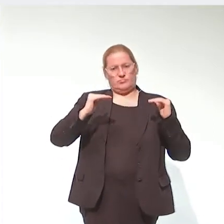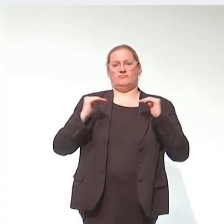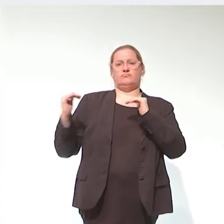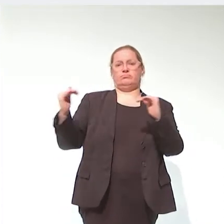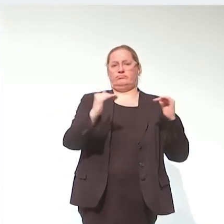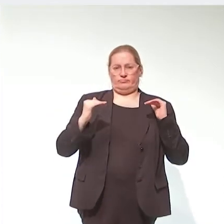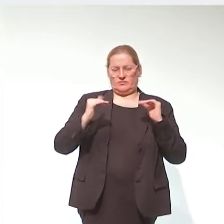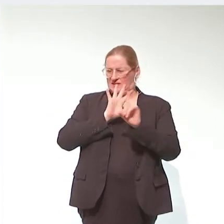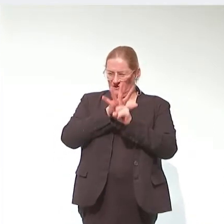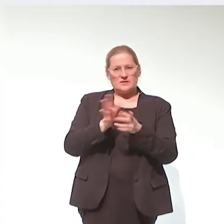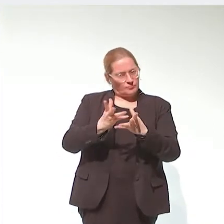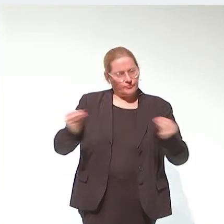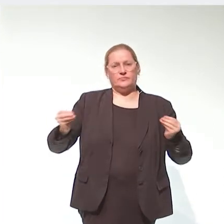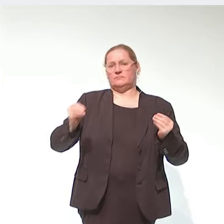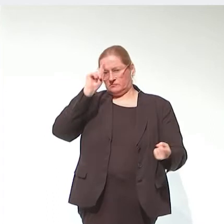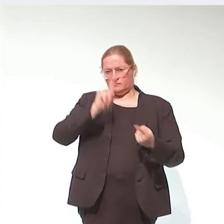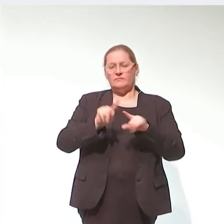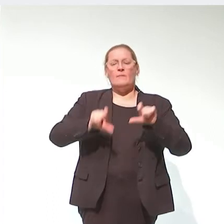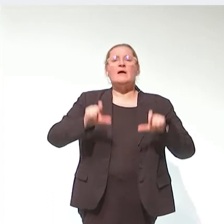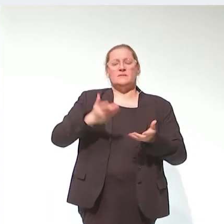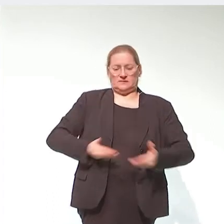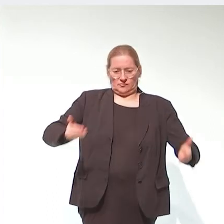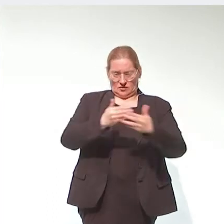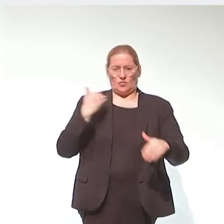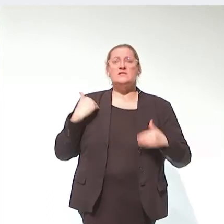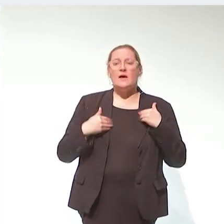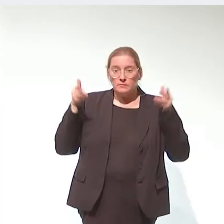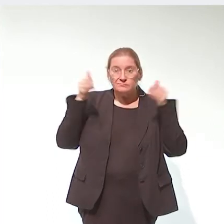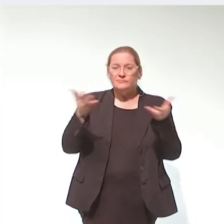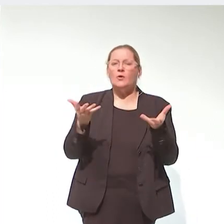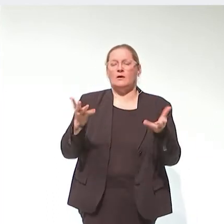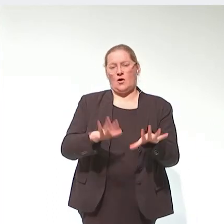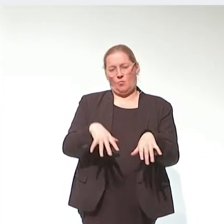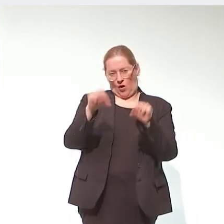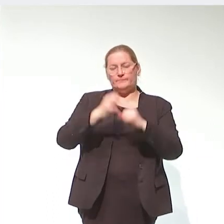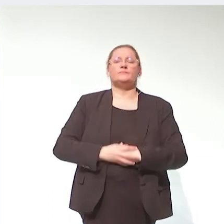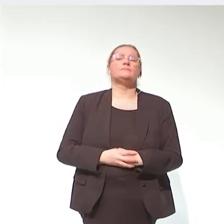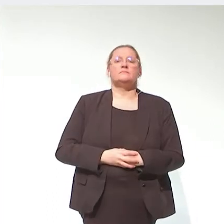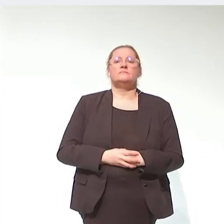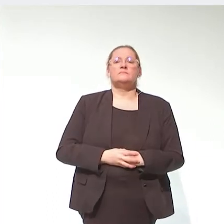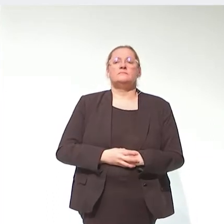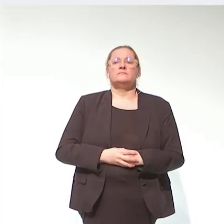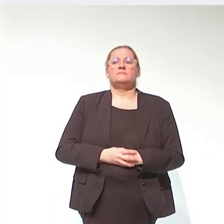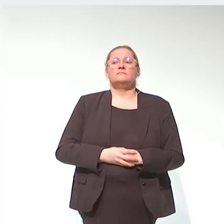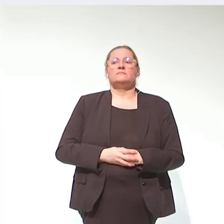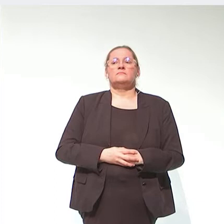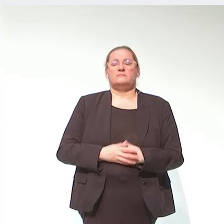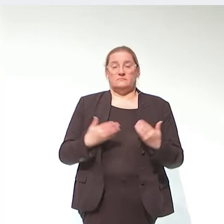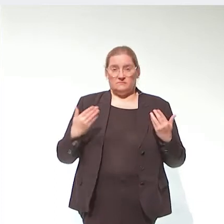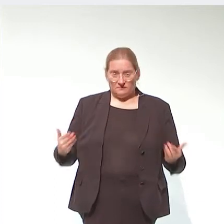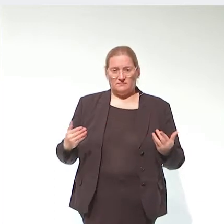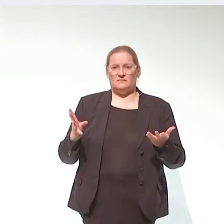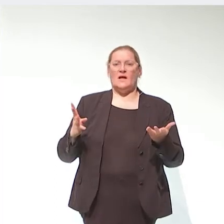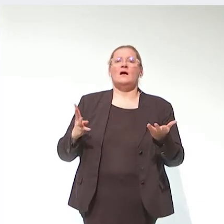particularly in the field of employment. The objective of the project were to raise the awareness